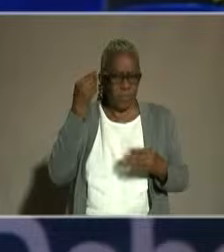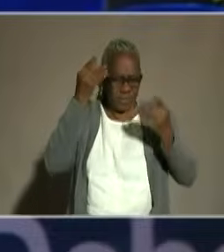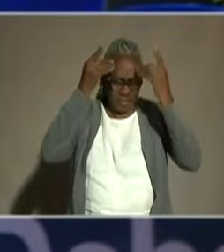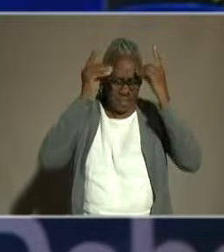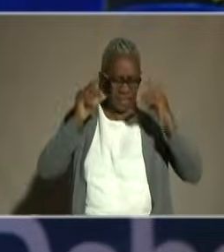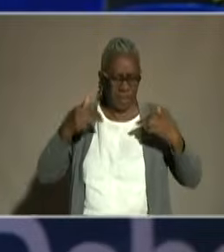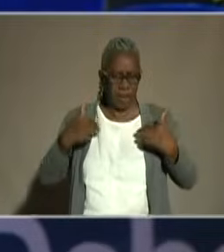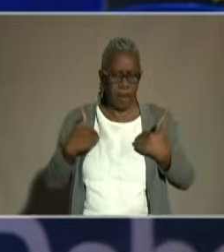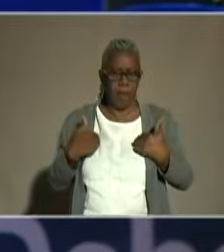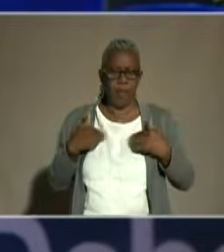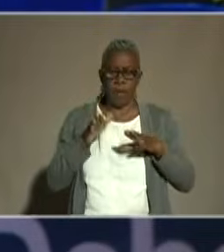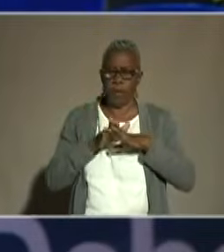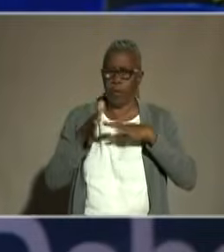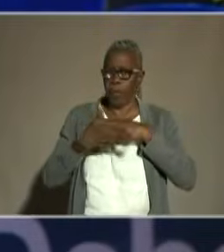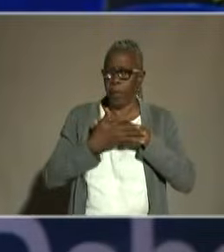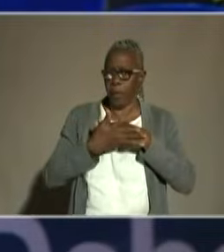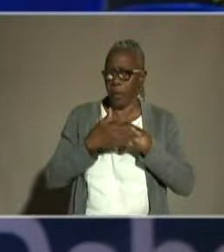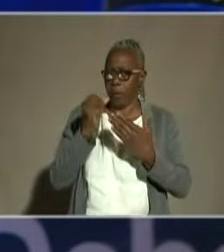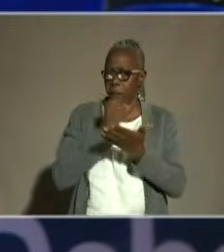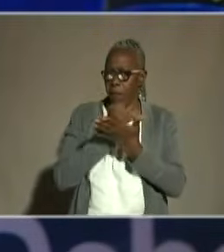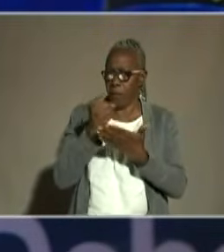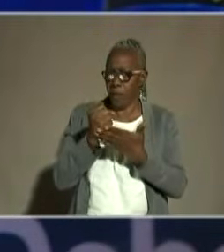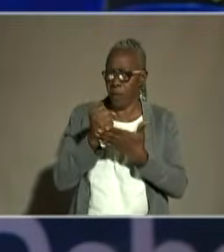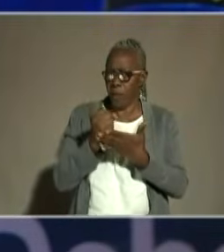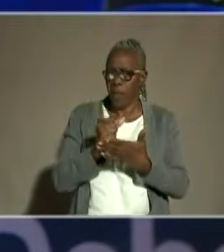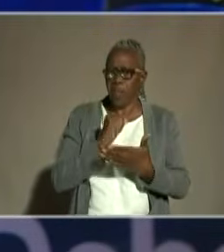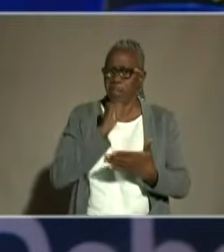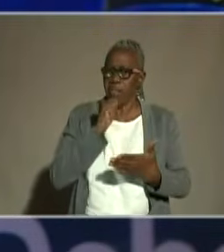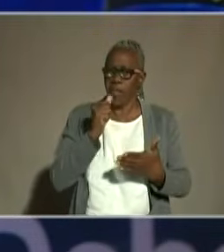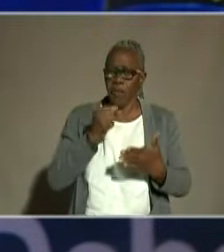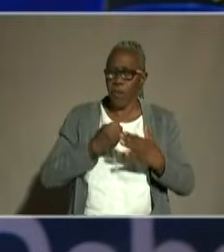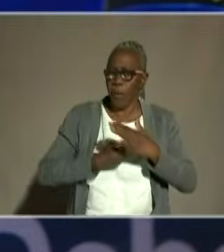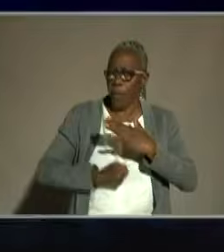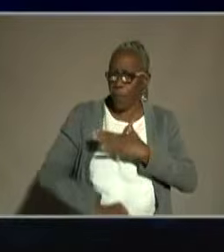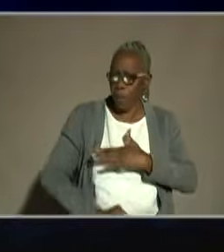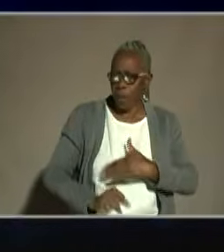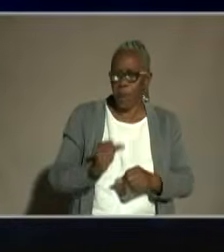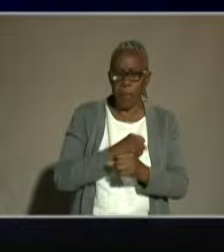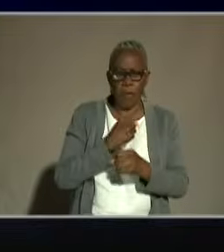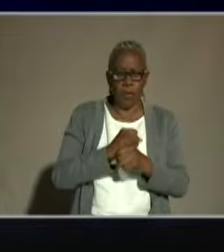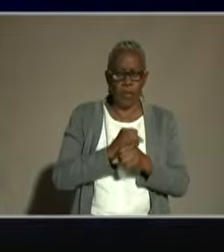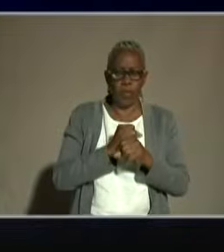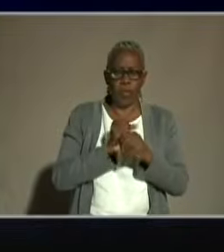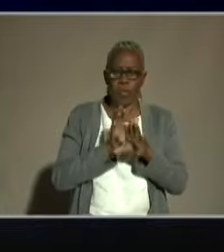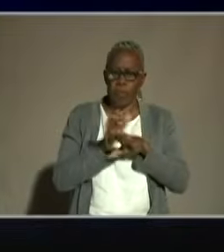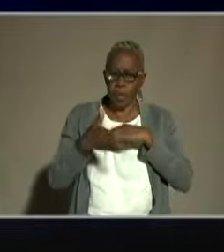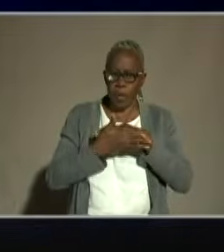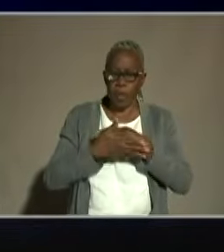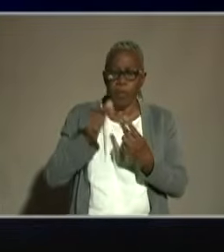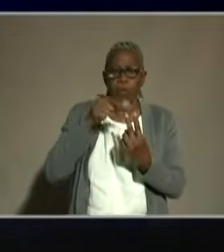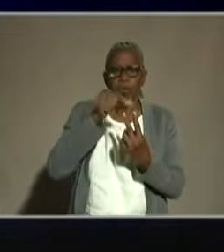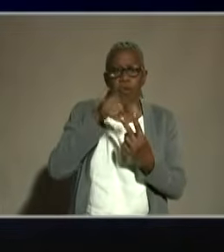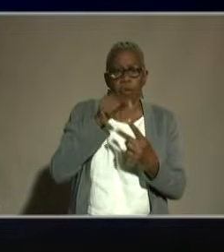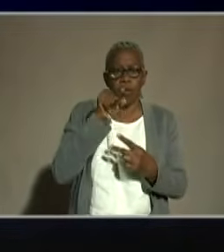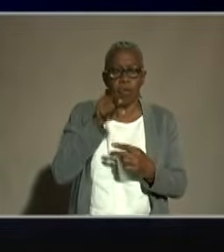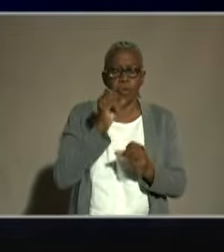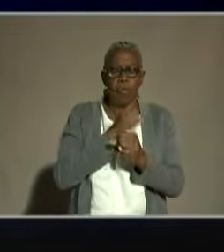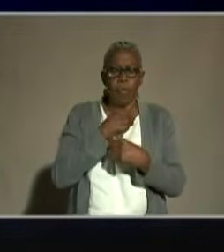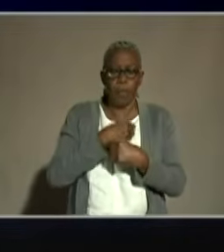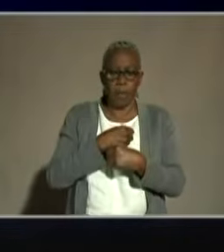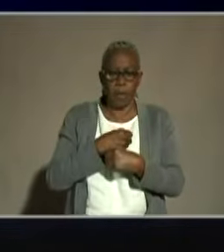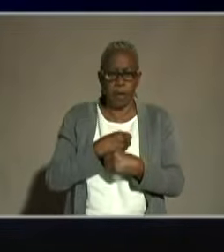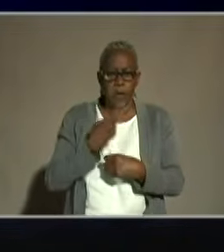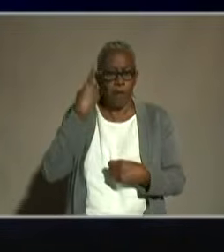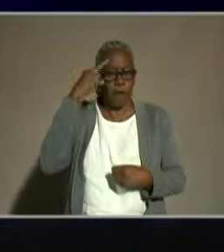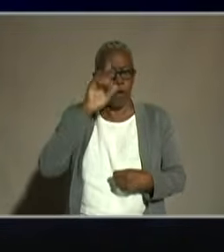passport. It is not your birth that makes you Jamaican. It is the choices you make for